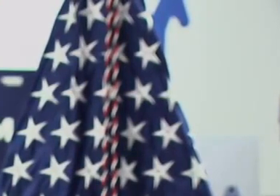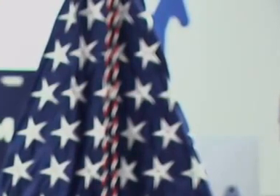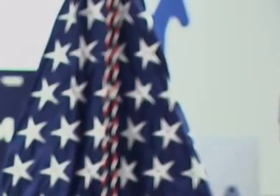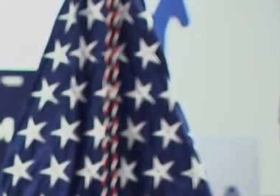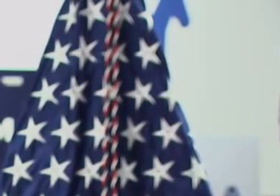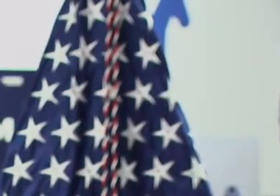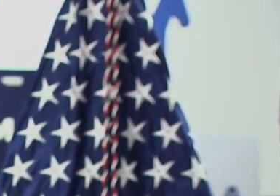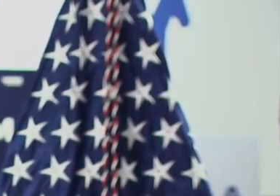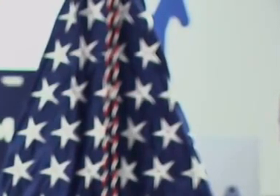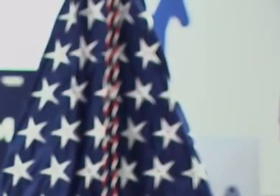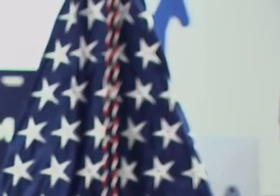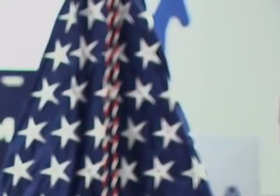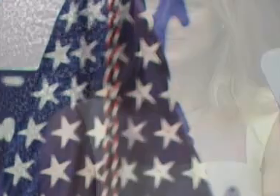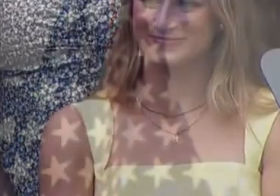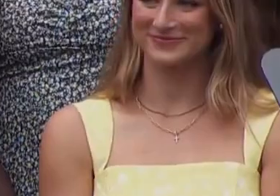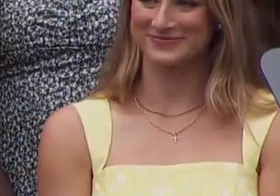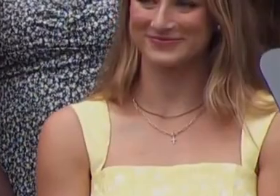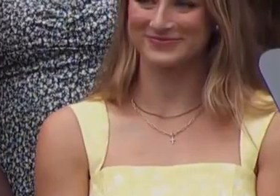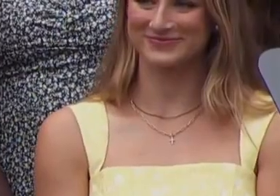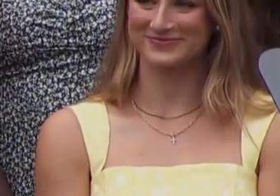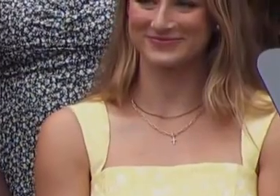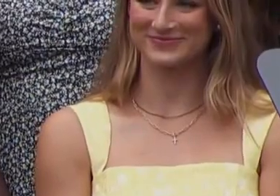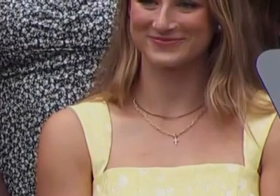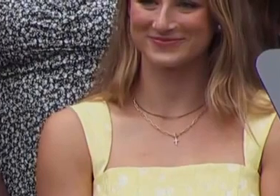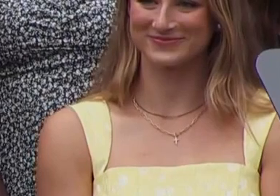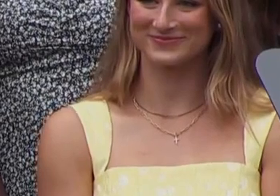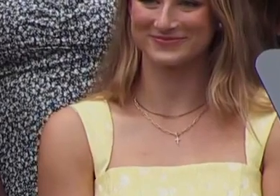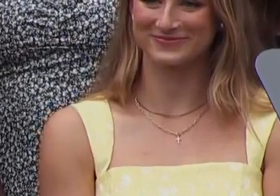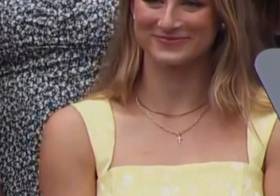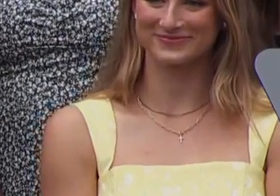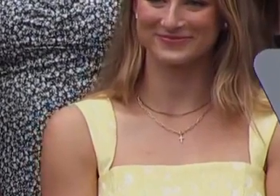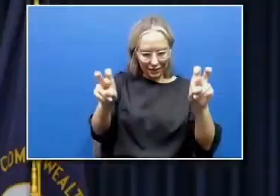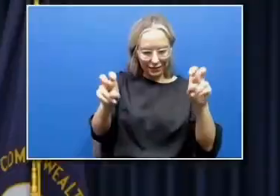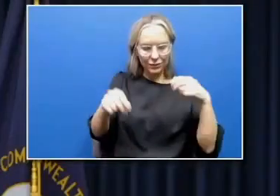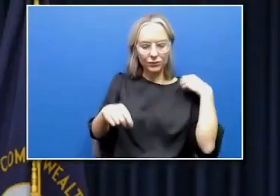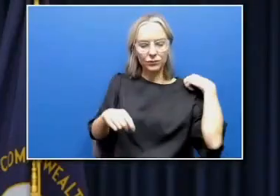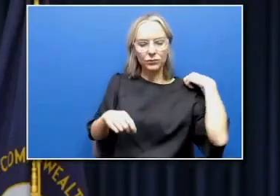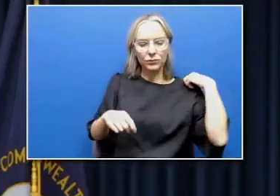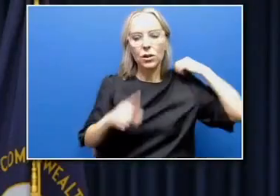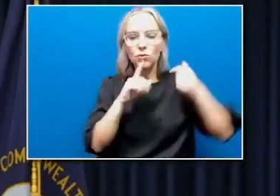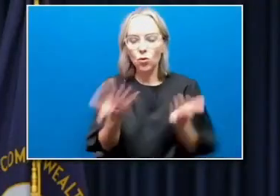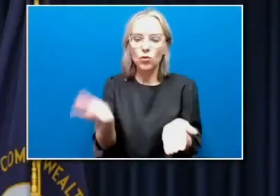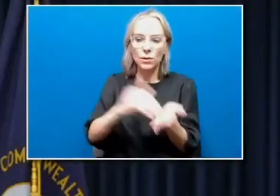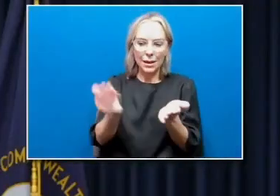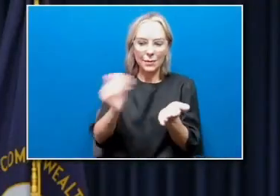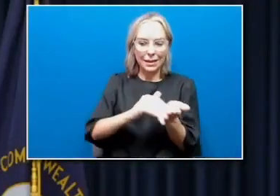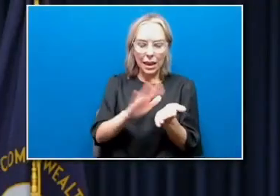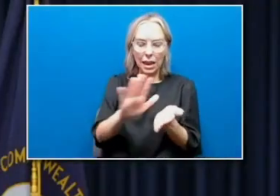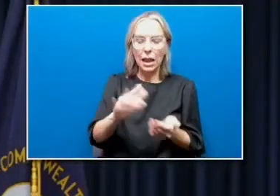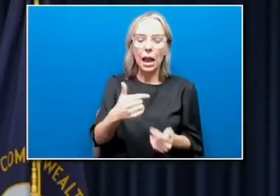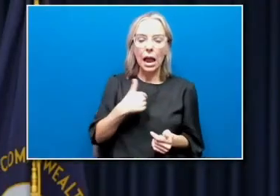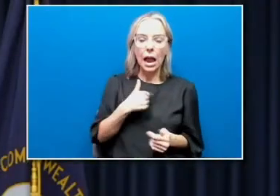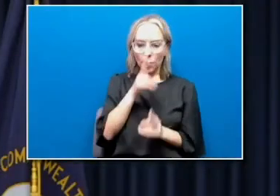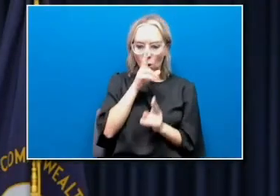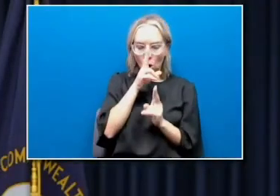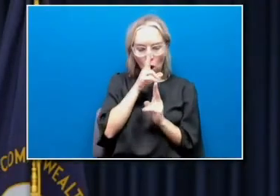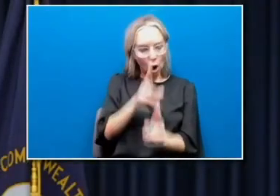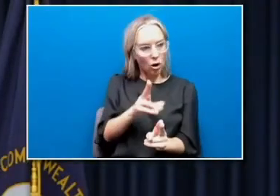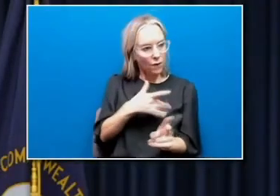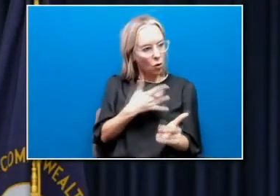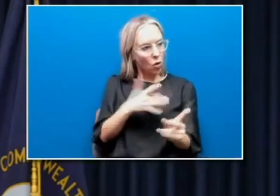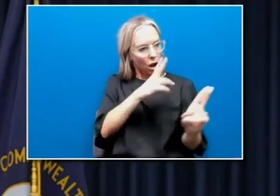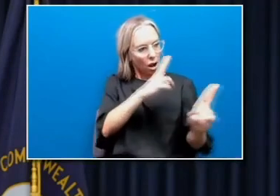frontrunner after Biden suspended his campaign and threw his support to Harris. I am honored to be